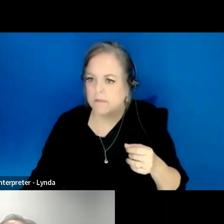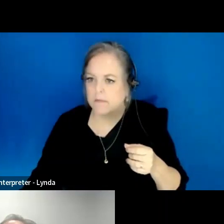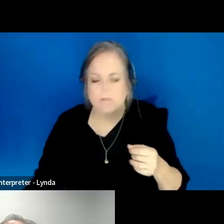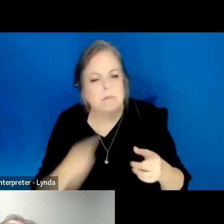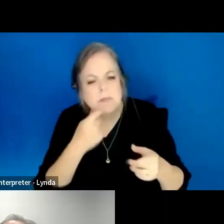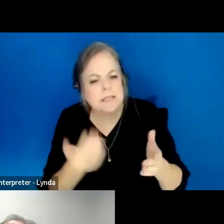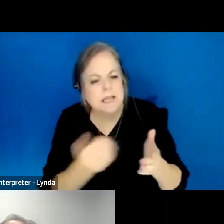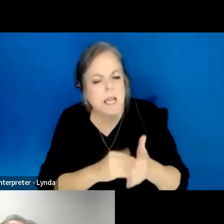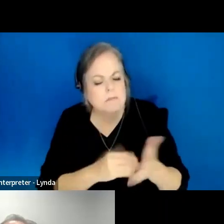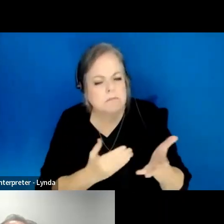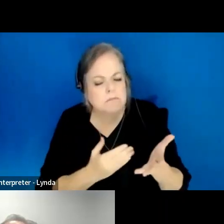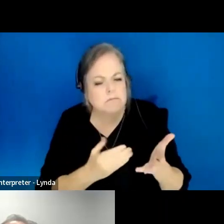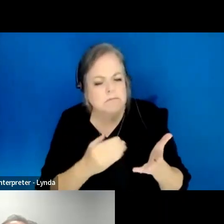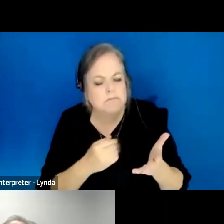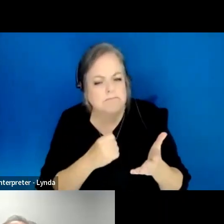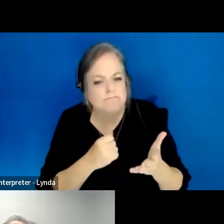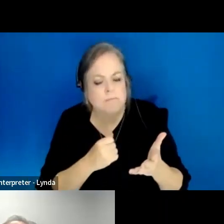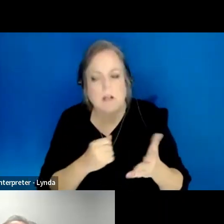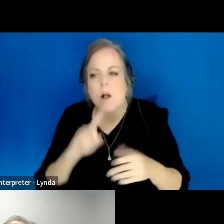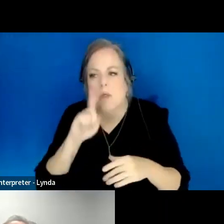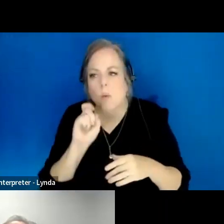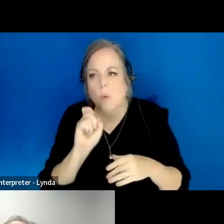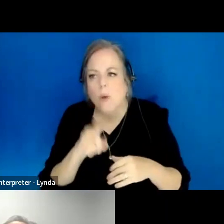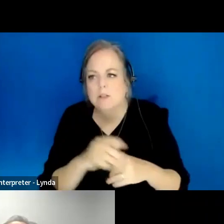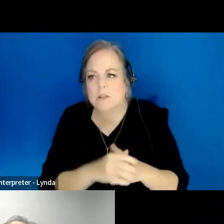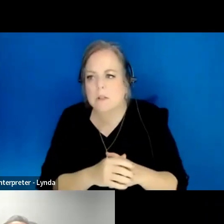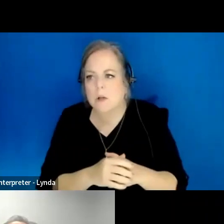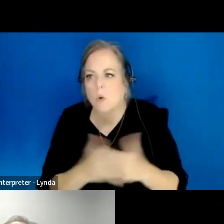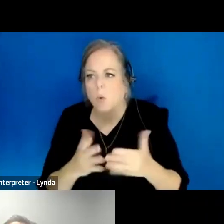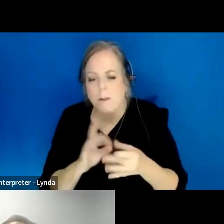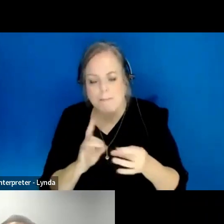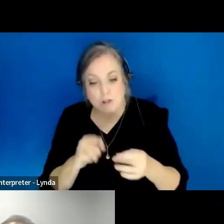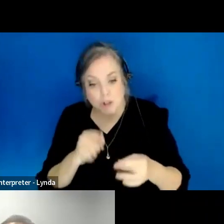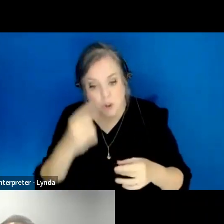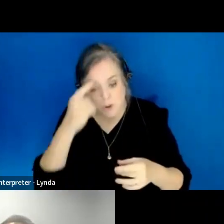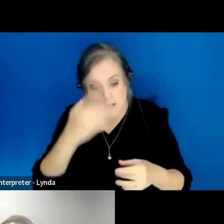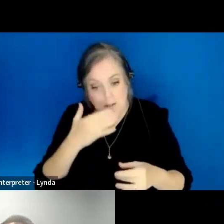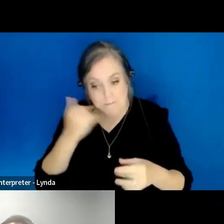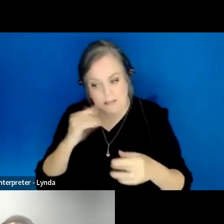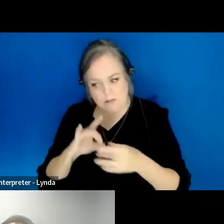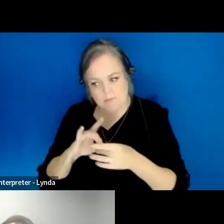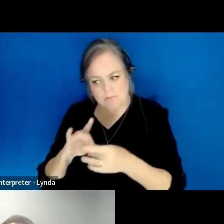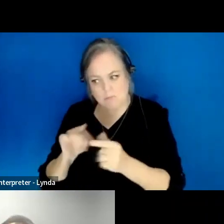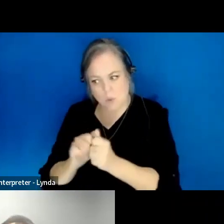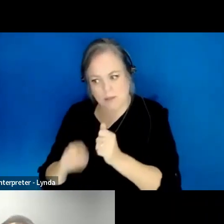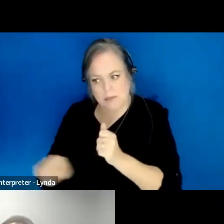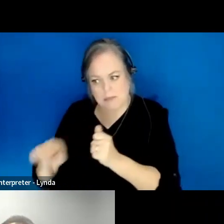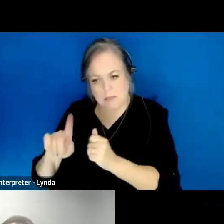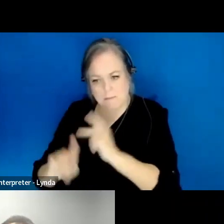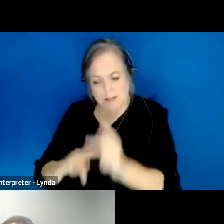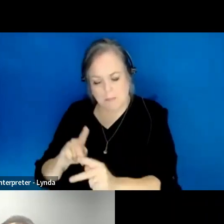I'm sorry, could you say that again, Jeanette? Yes, the question says, what message do you think best resonate with people who are